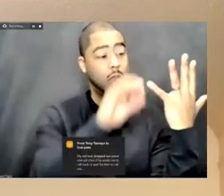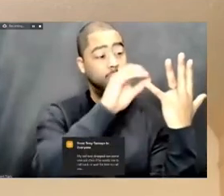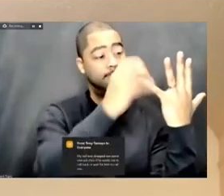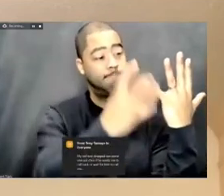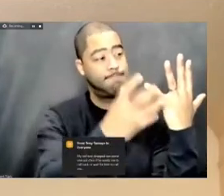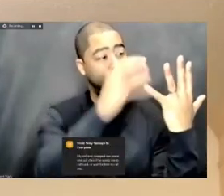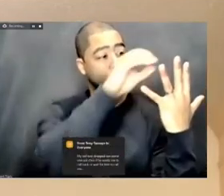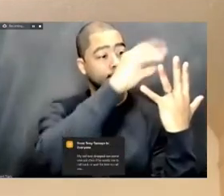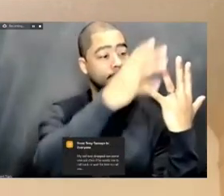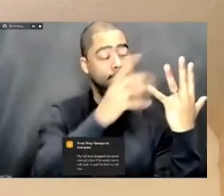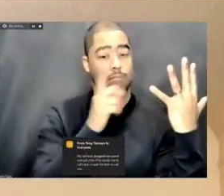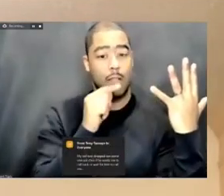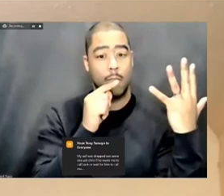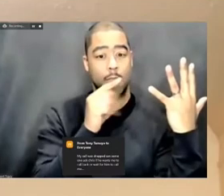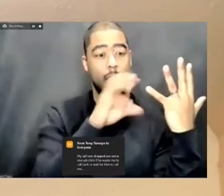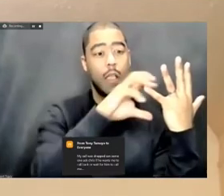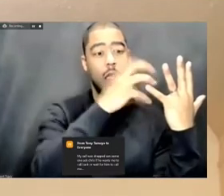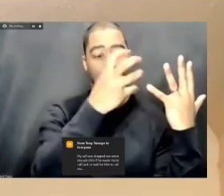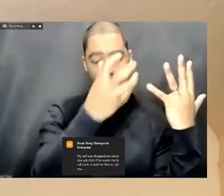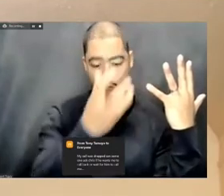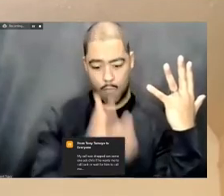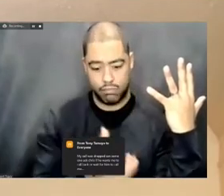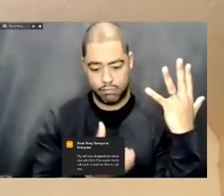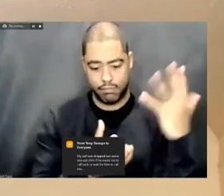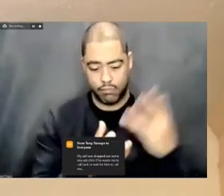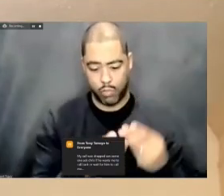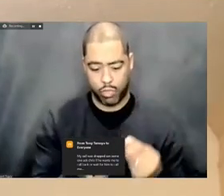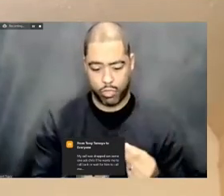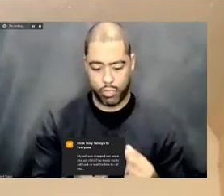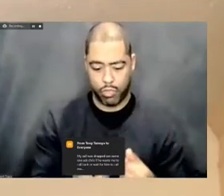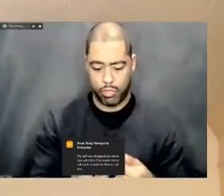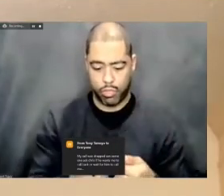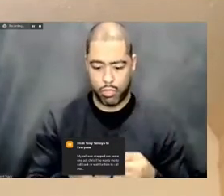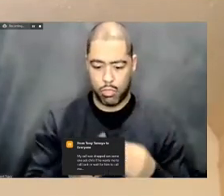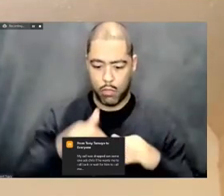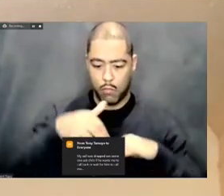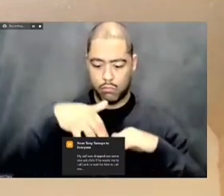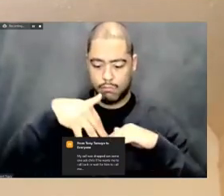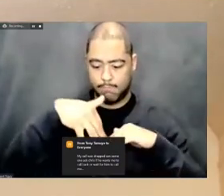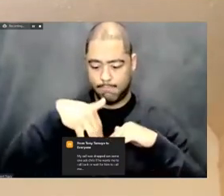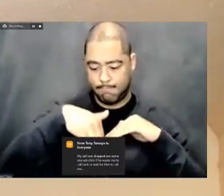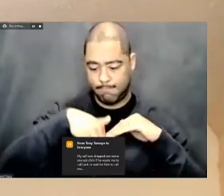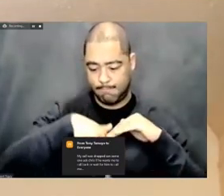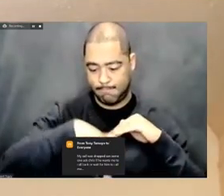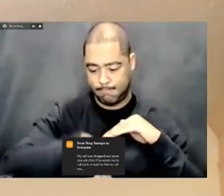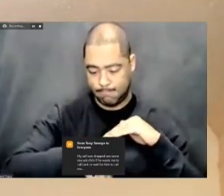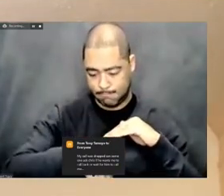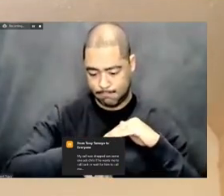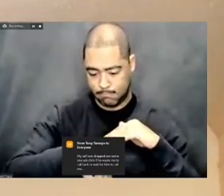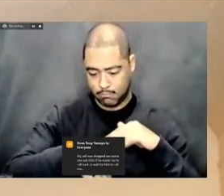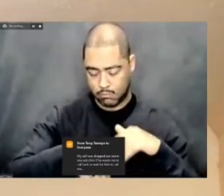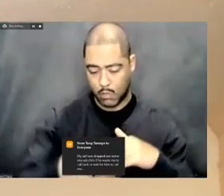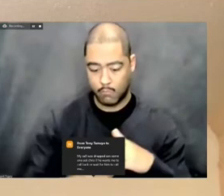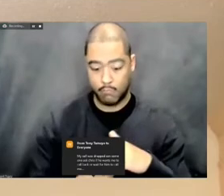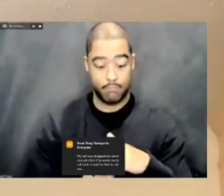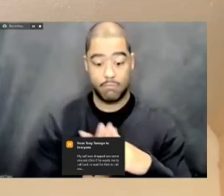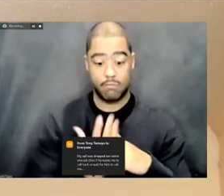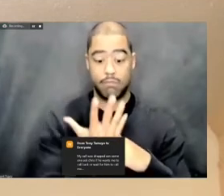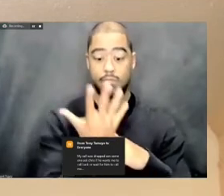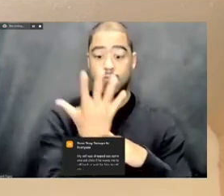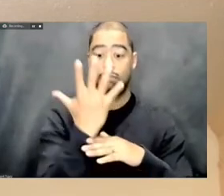again. Me, I come here to salve against heat, come to languish,